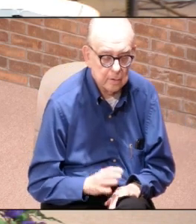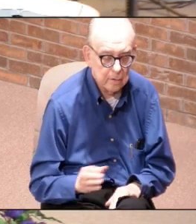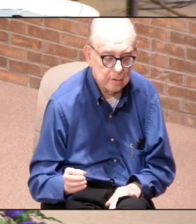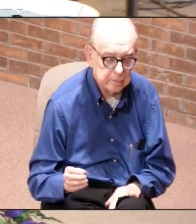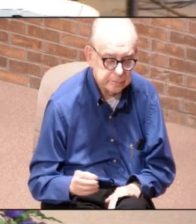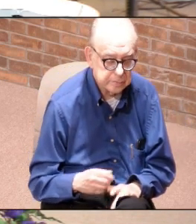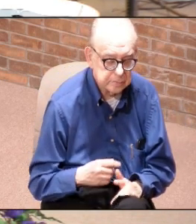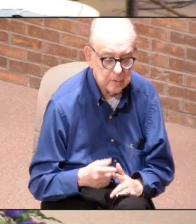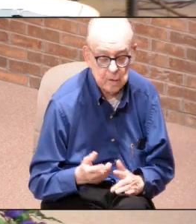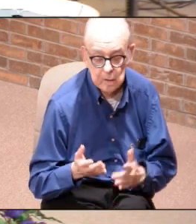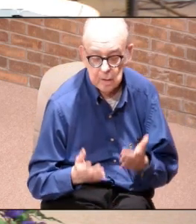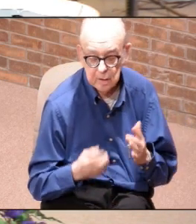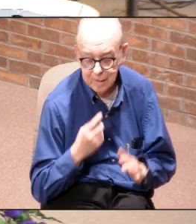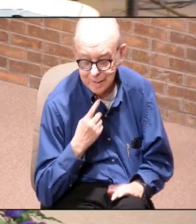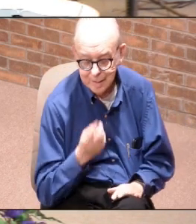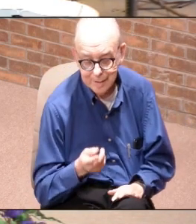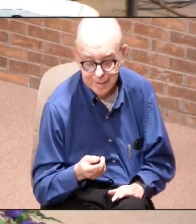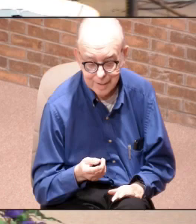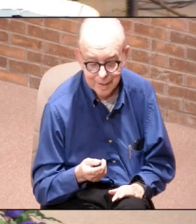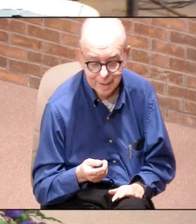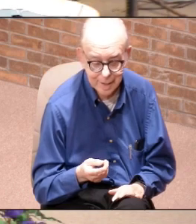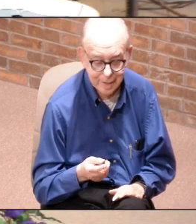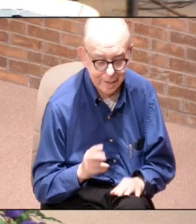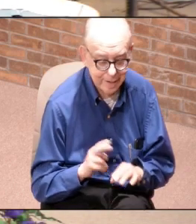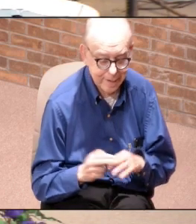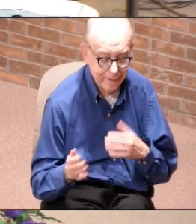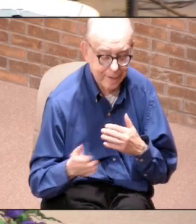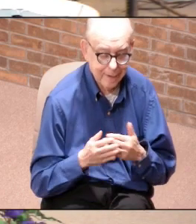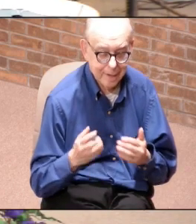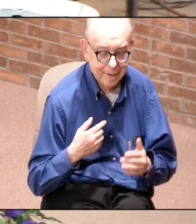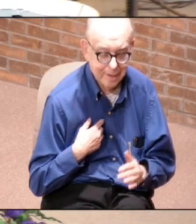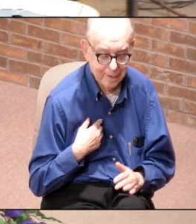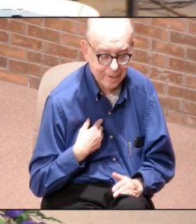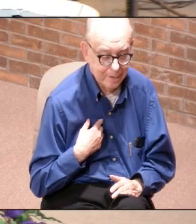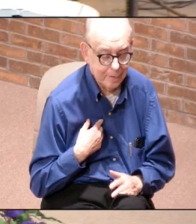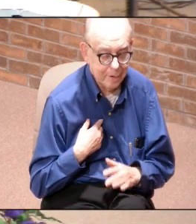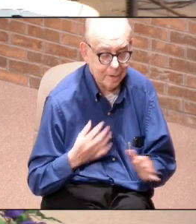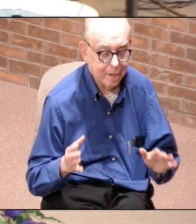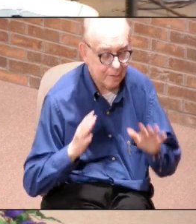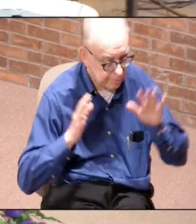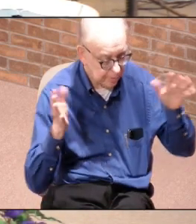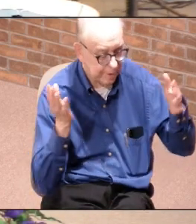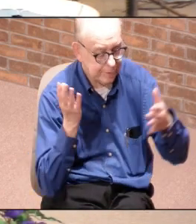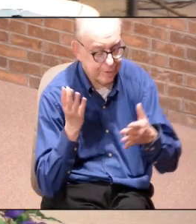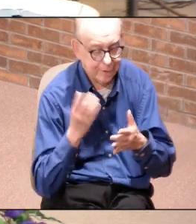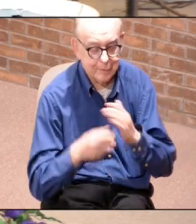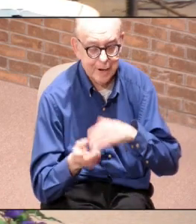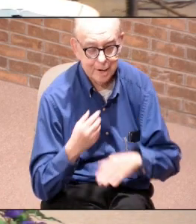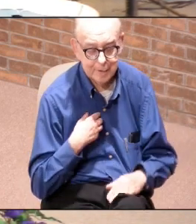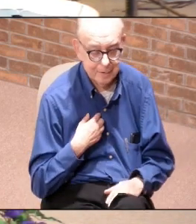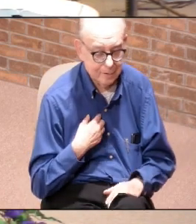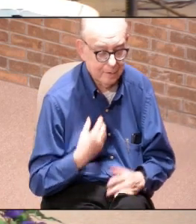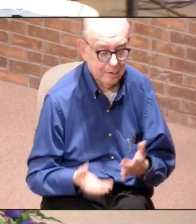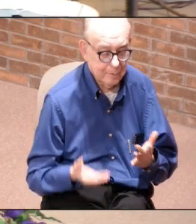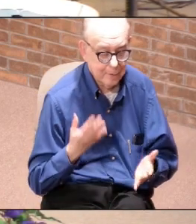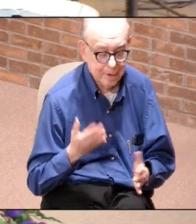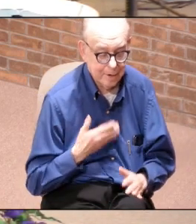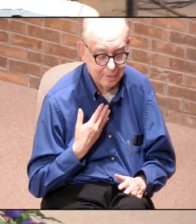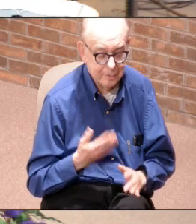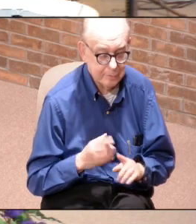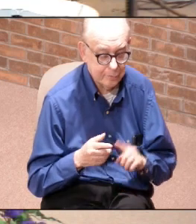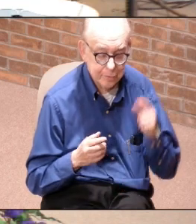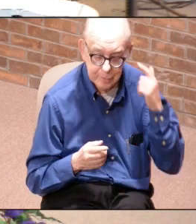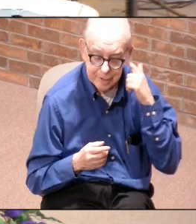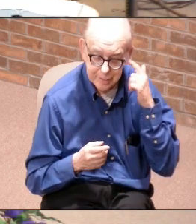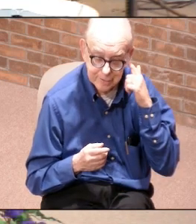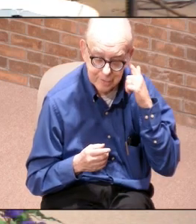And many of you might say, would you sit next to me and there'll be lots of noise coming out. And it may not be joyful to your